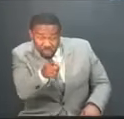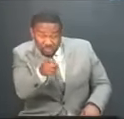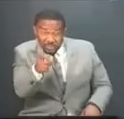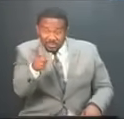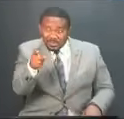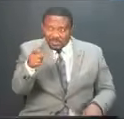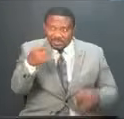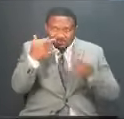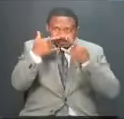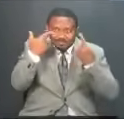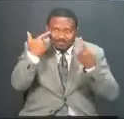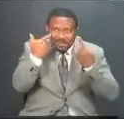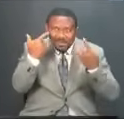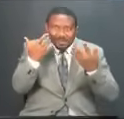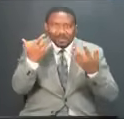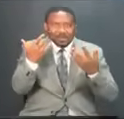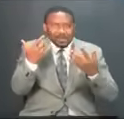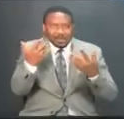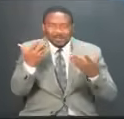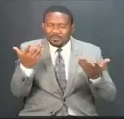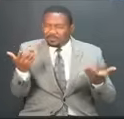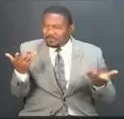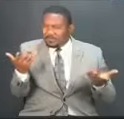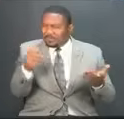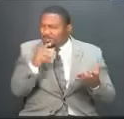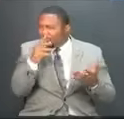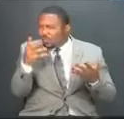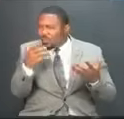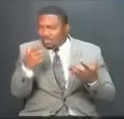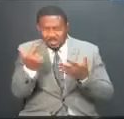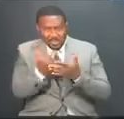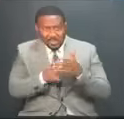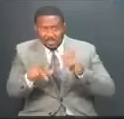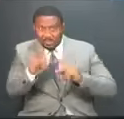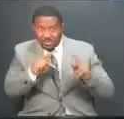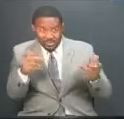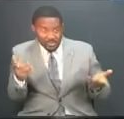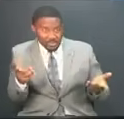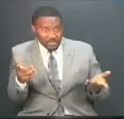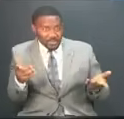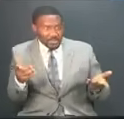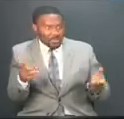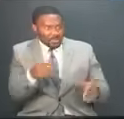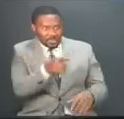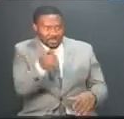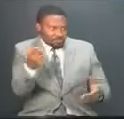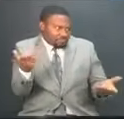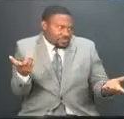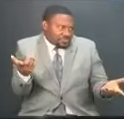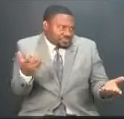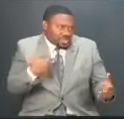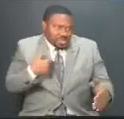want Ghanaians to identify them. If you are ashamed of what you are doing, remove your face mask.